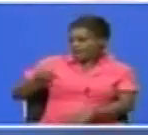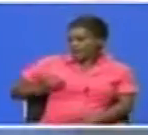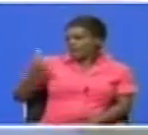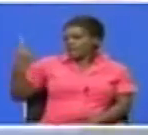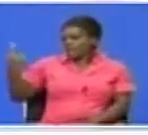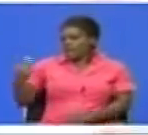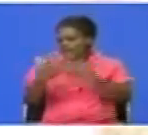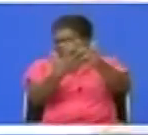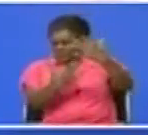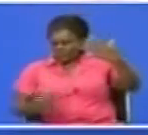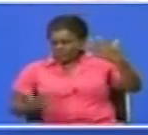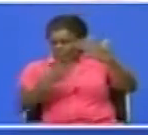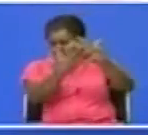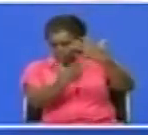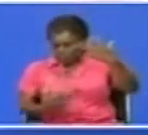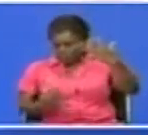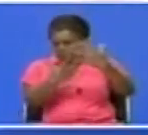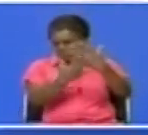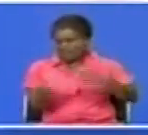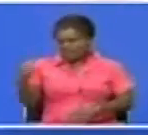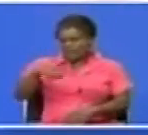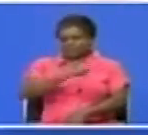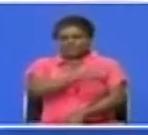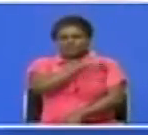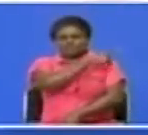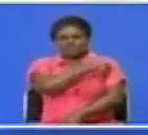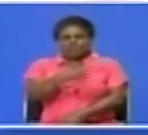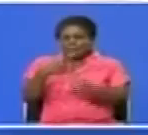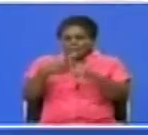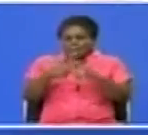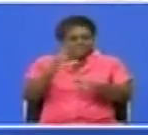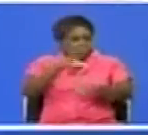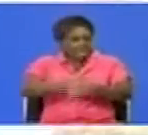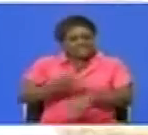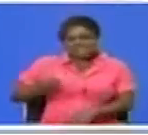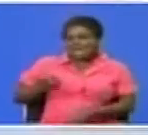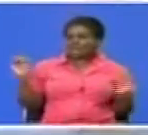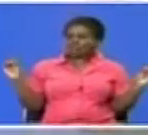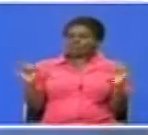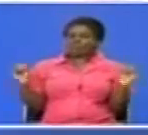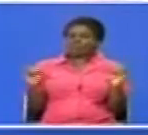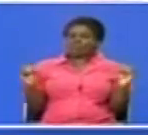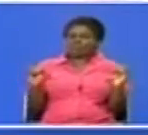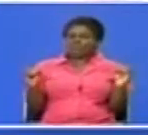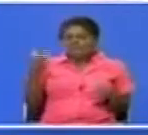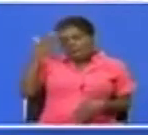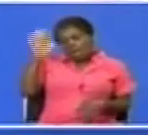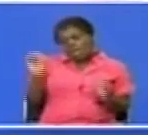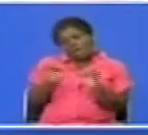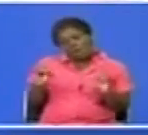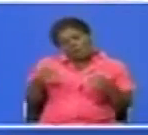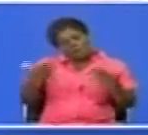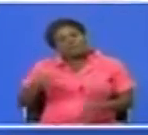who is bleeding and she's coming to the hospital. But we never received that girl. So we don't know whether the